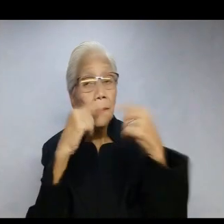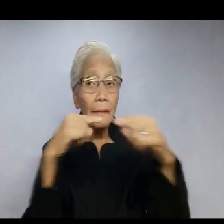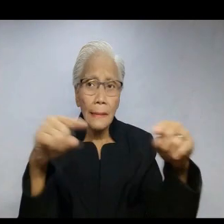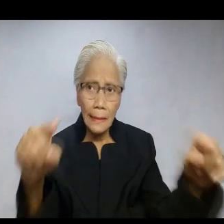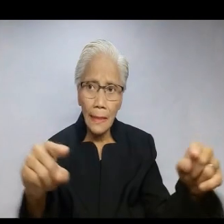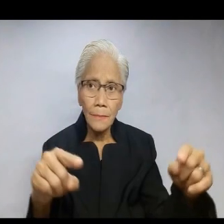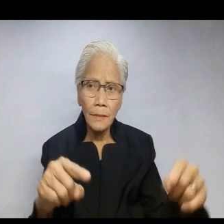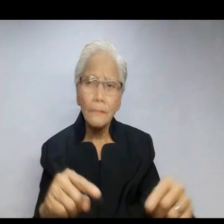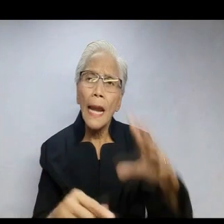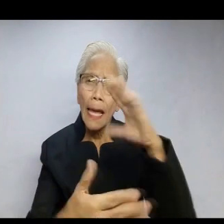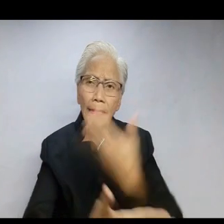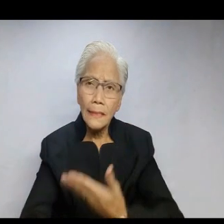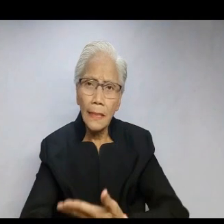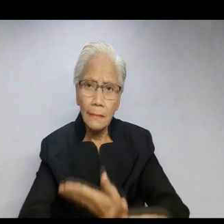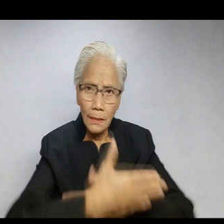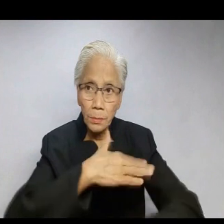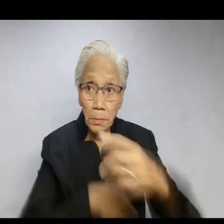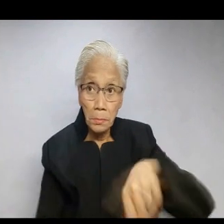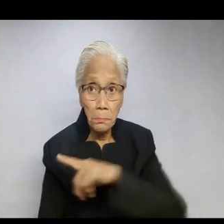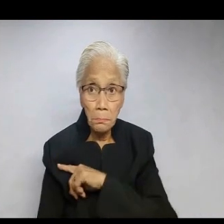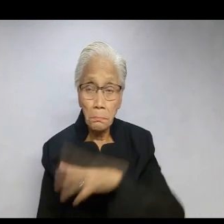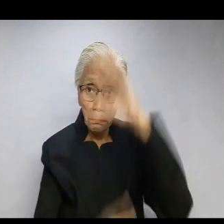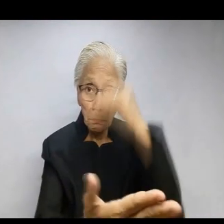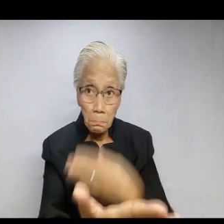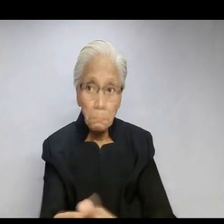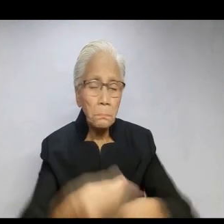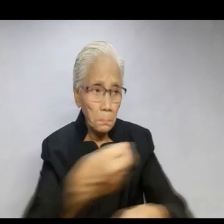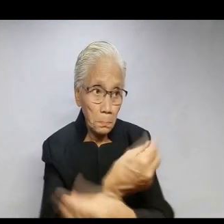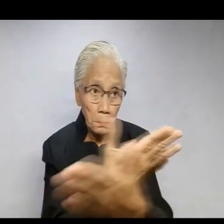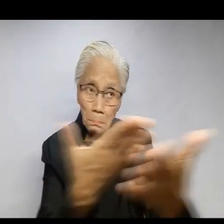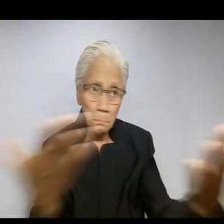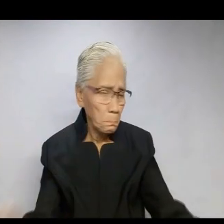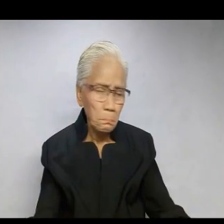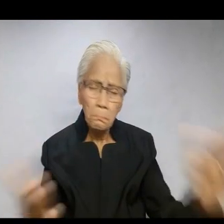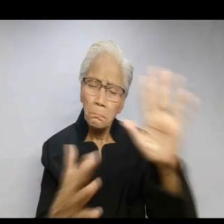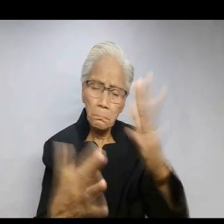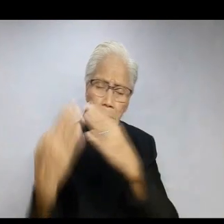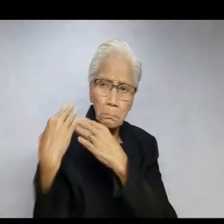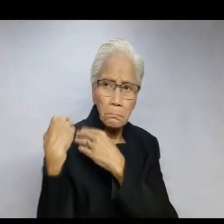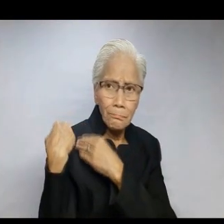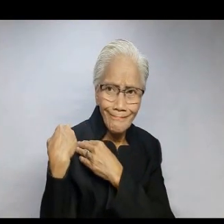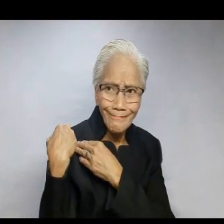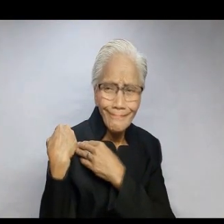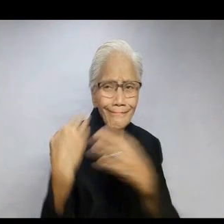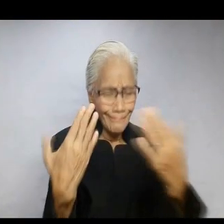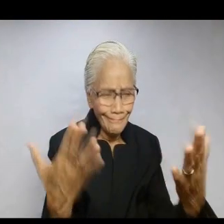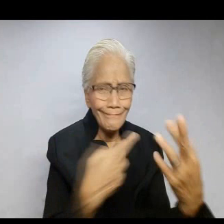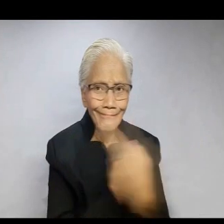The prophet Isaiah proclaims, "For a child is born to us, a son is given